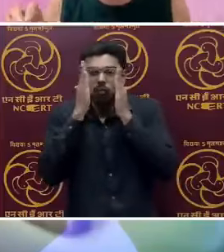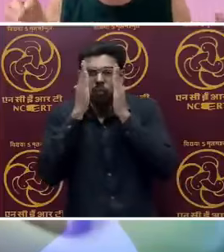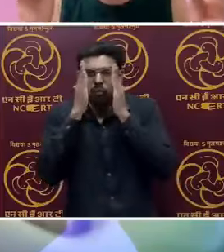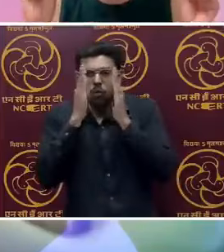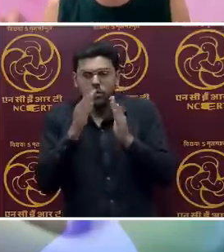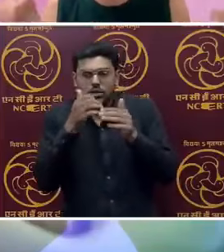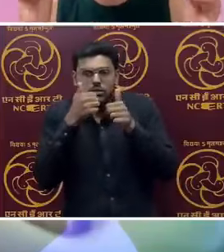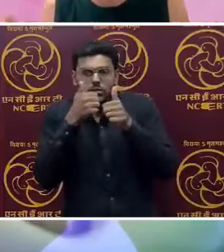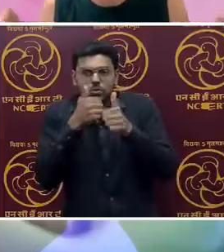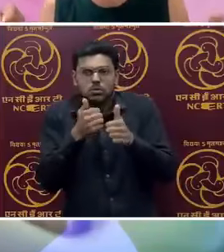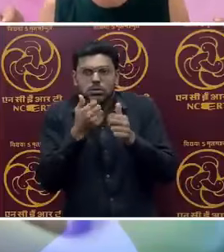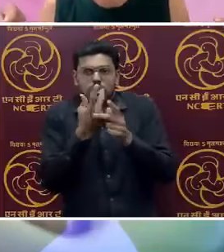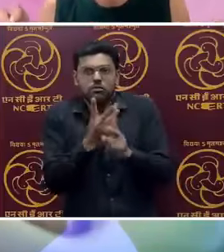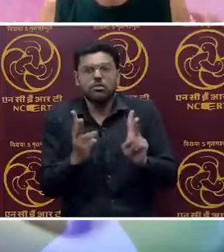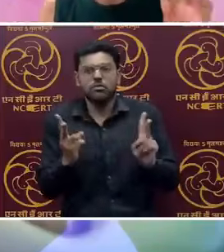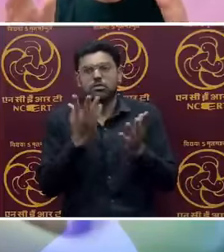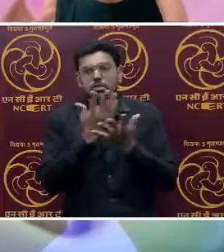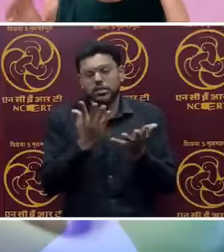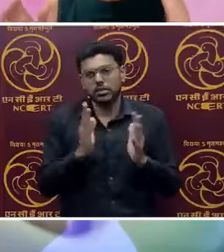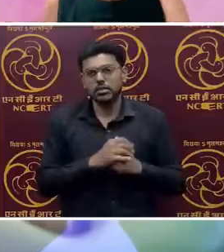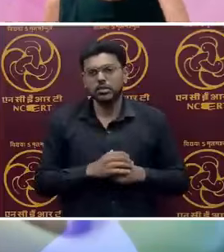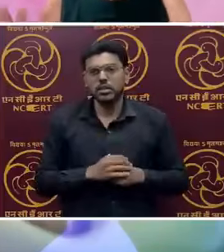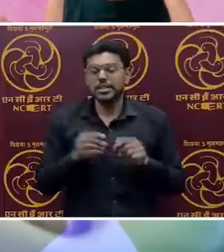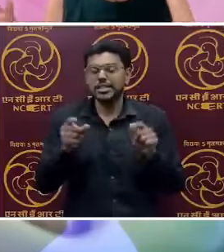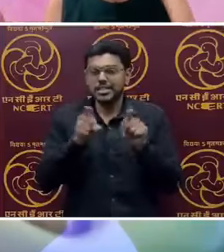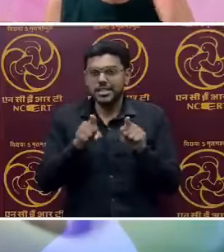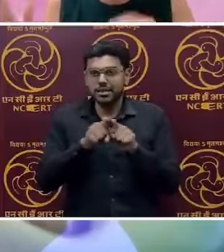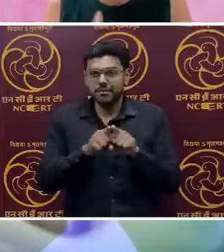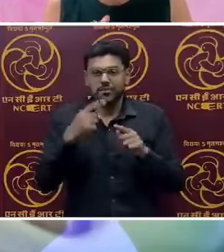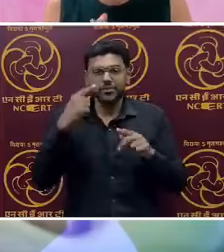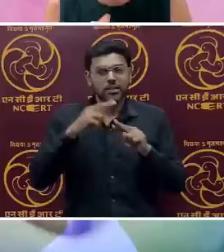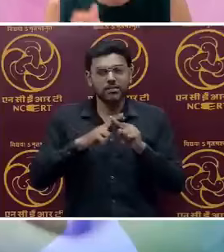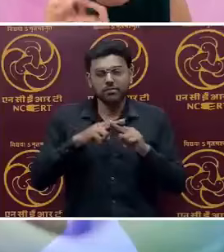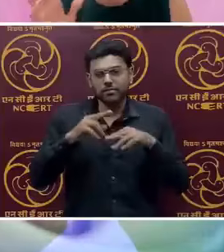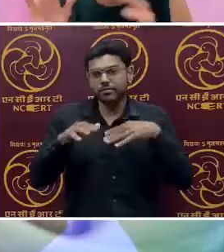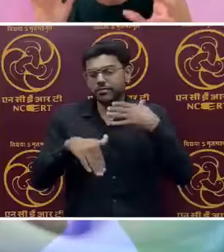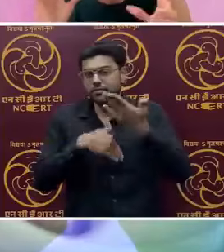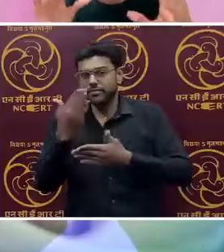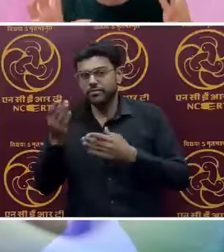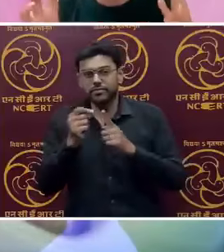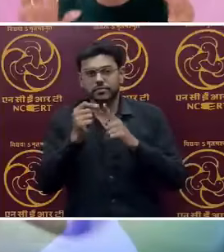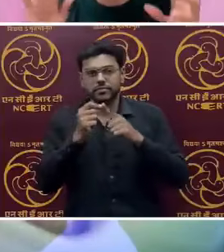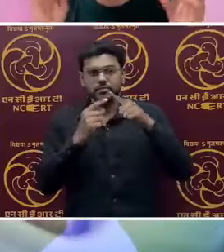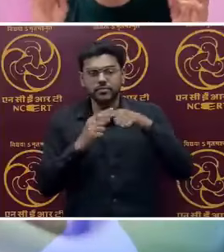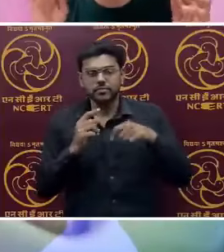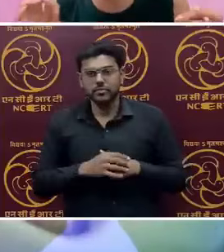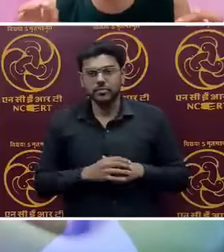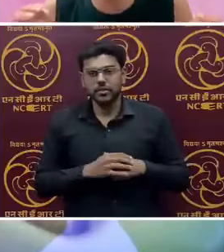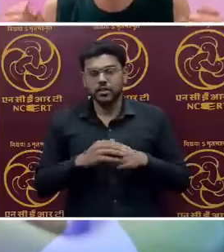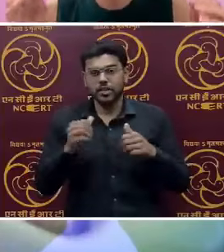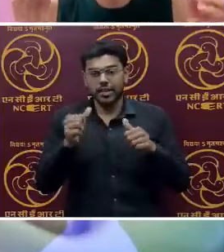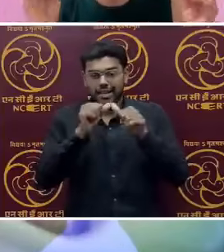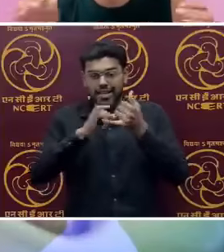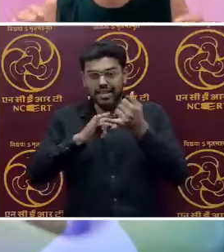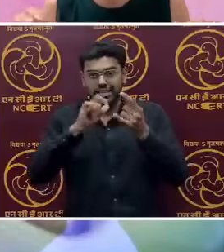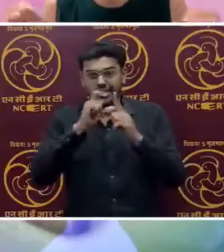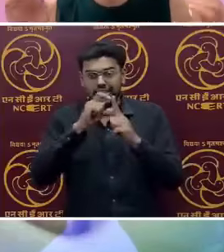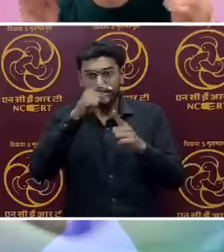being good at different things. So to get to the next slide, autism is a